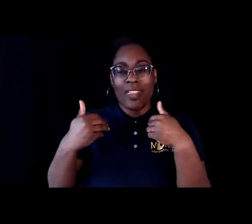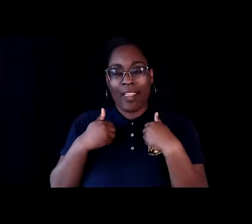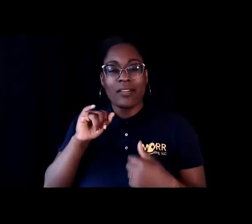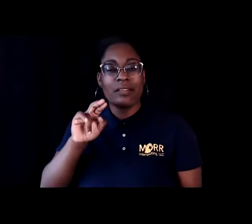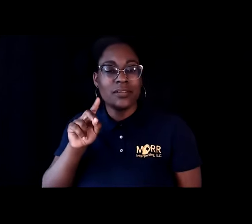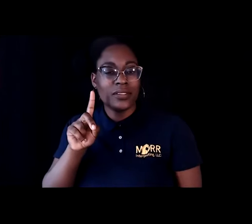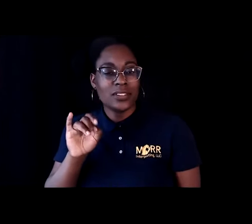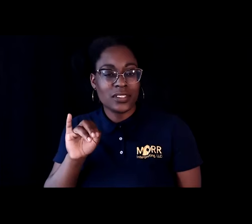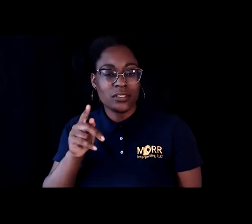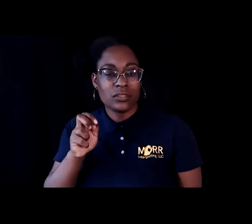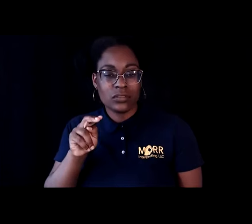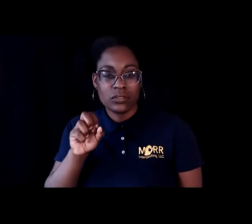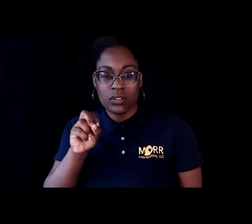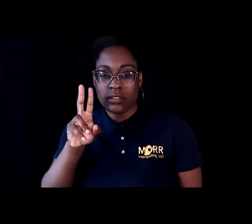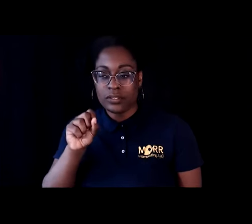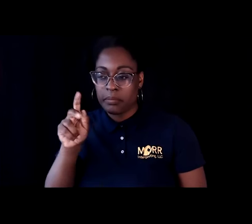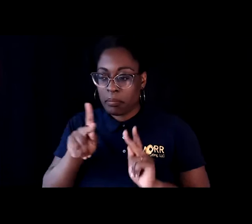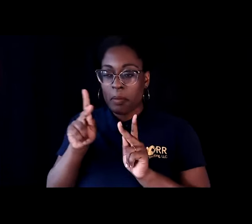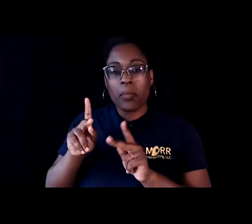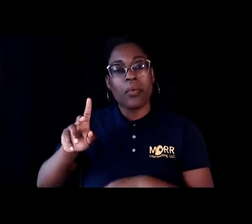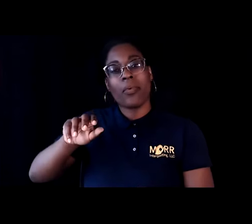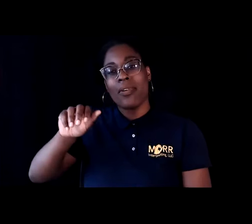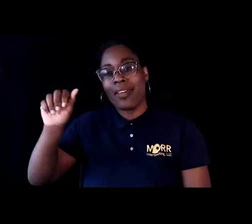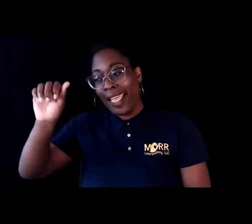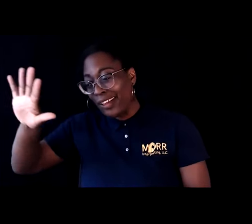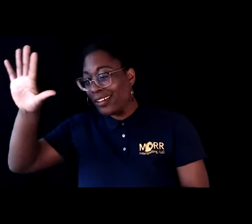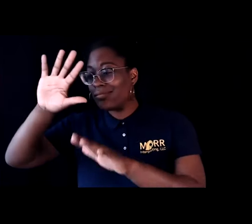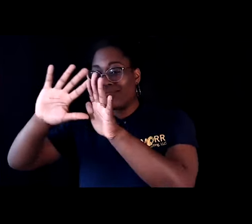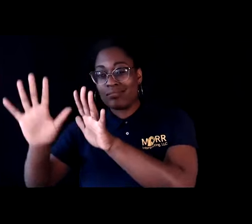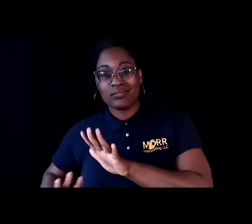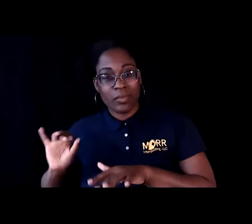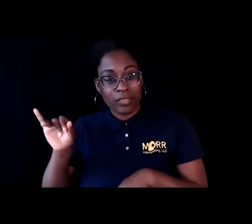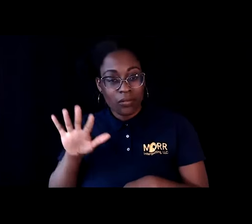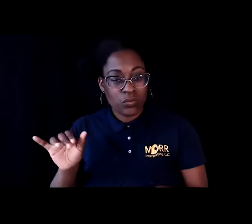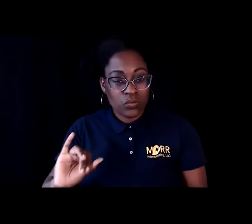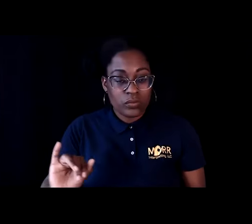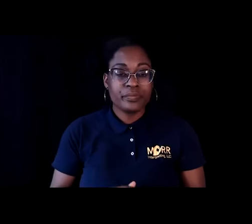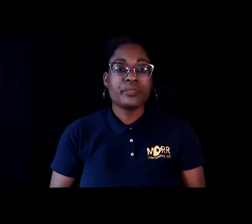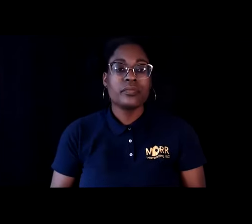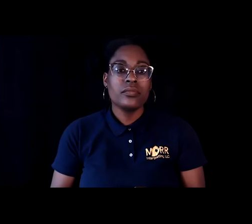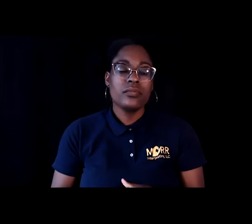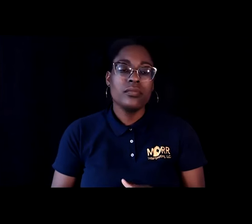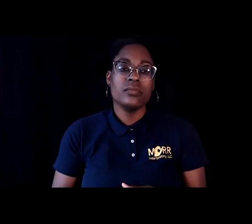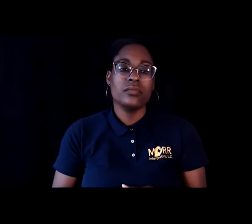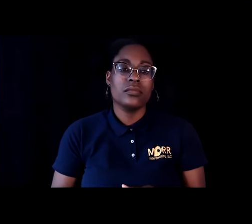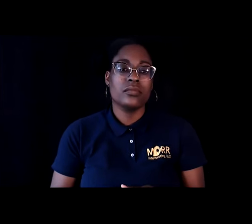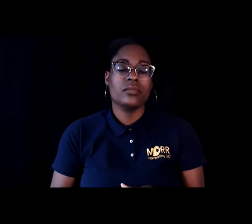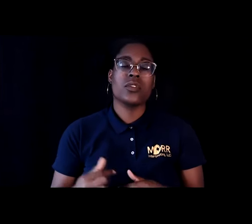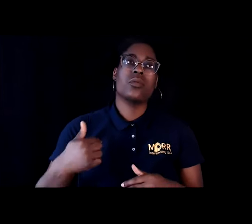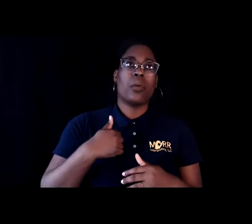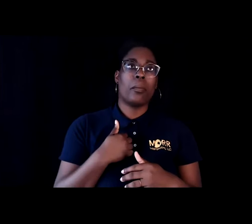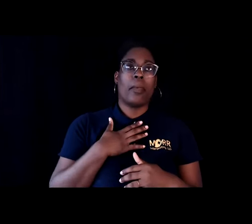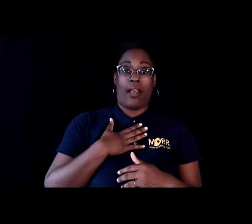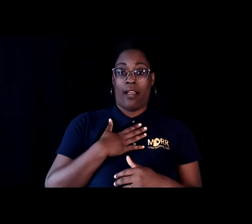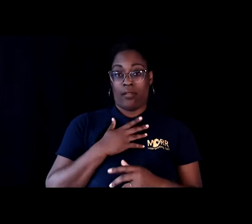European colonialism from 1492 onwards and were racialized as Indigenous, I would say that